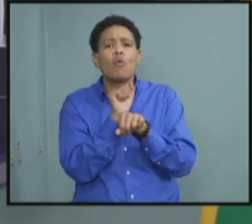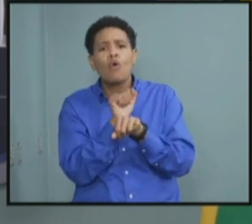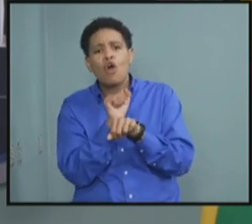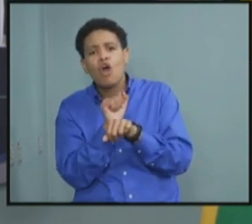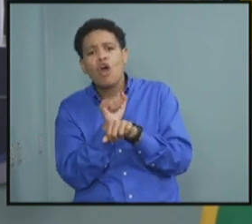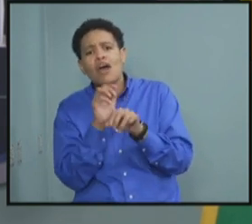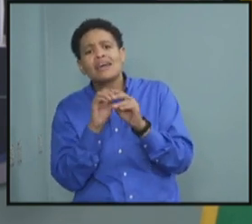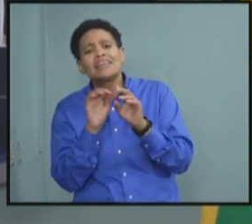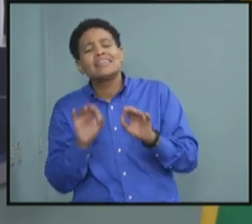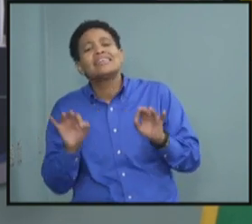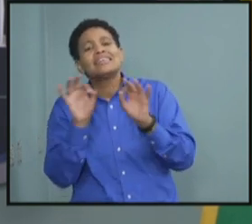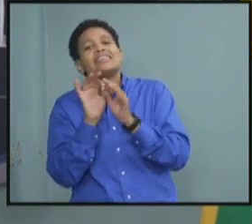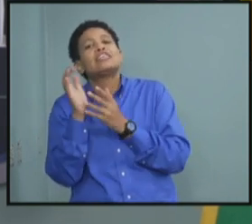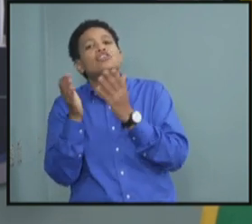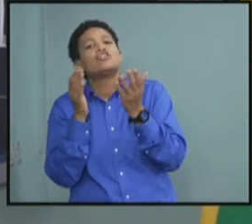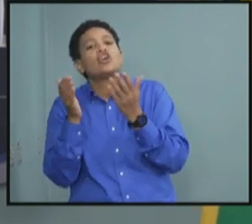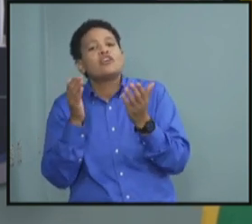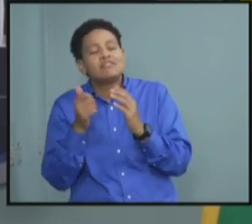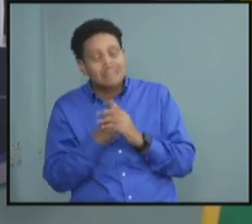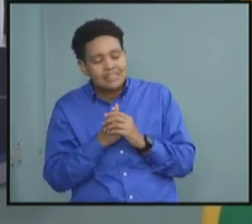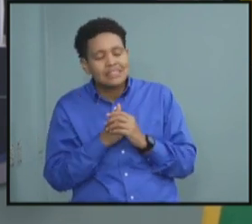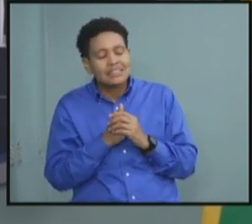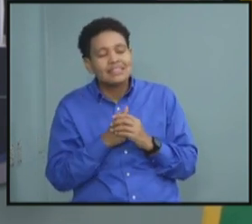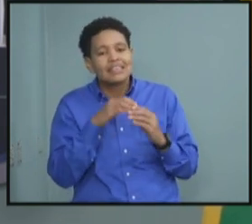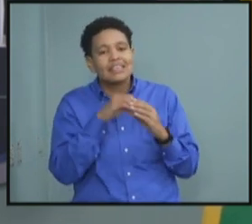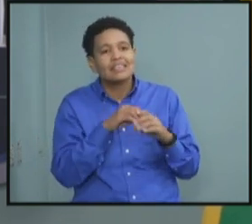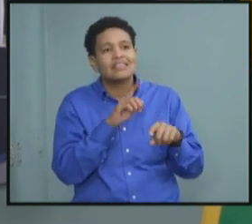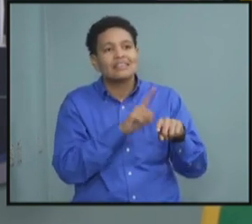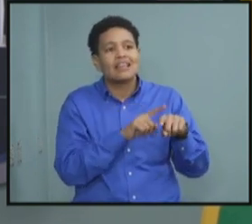in essential services within the